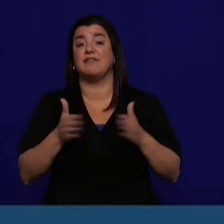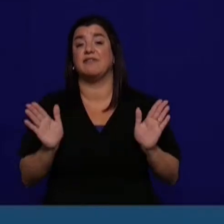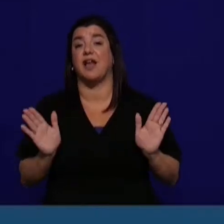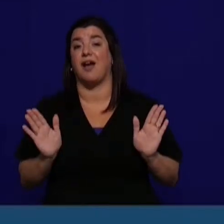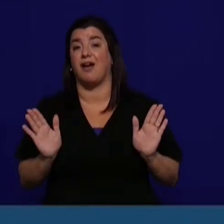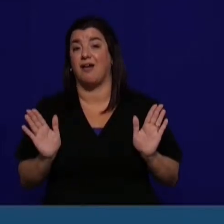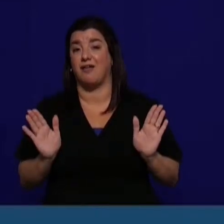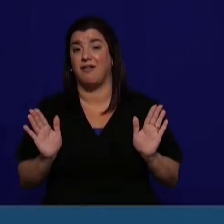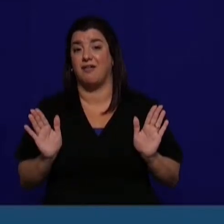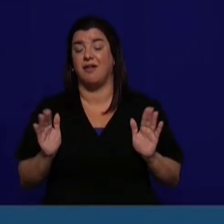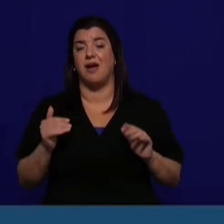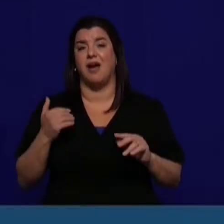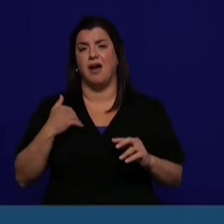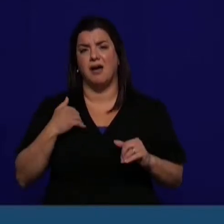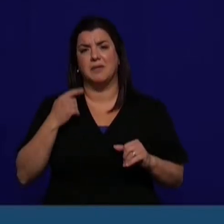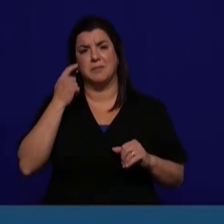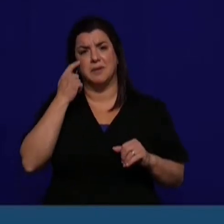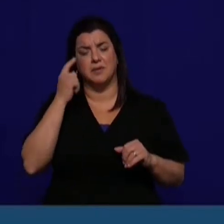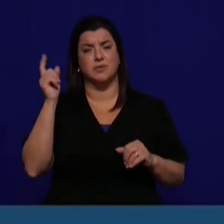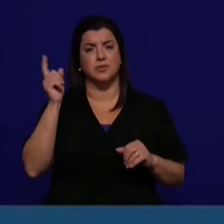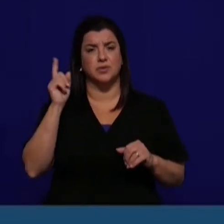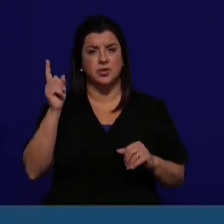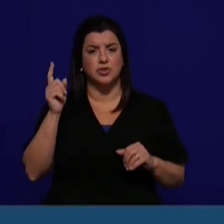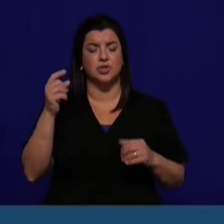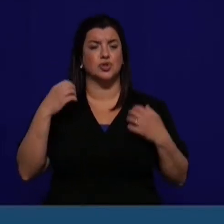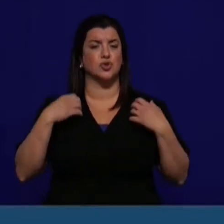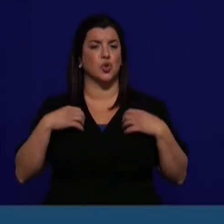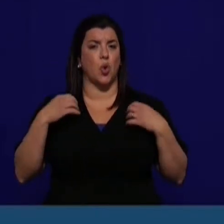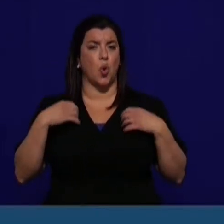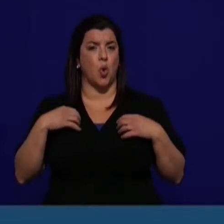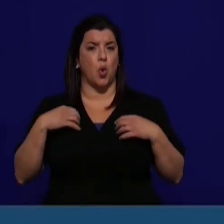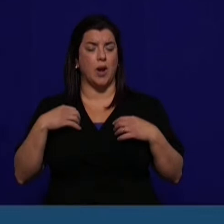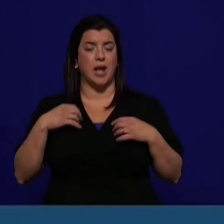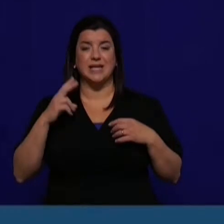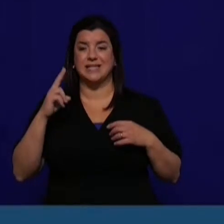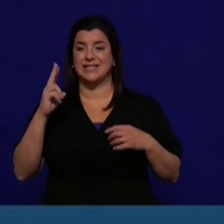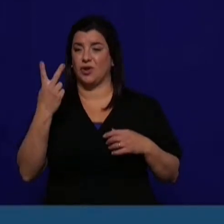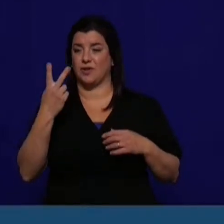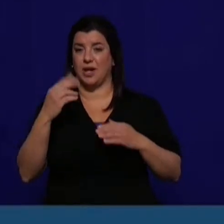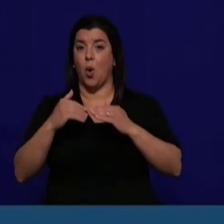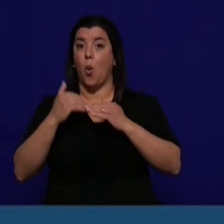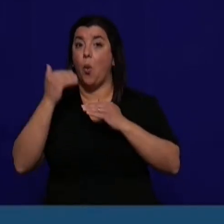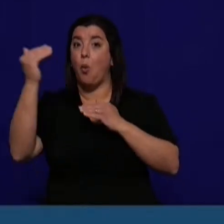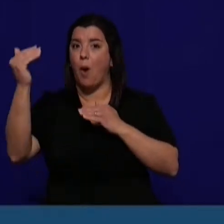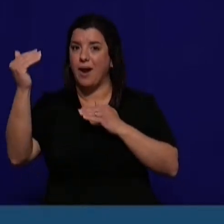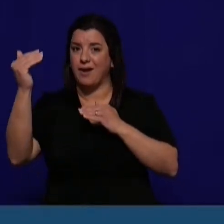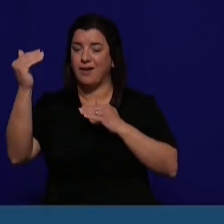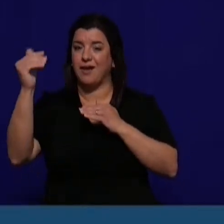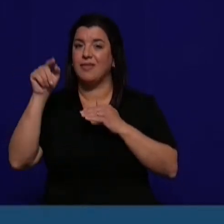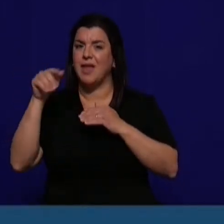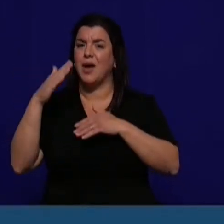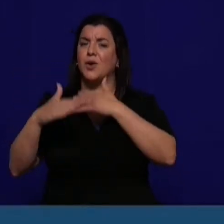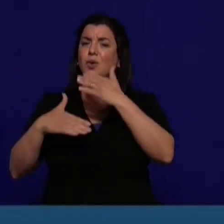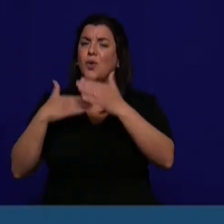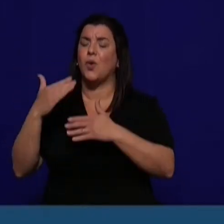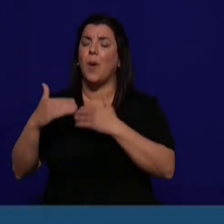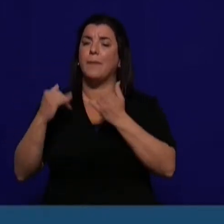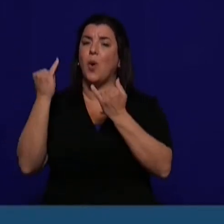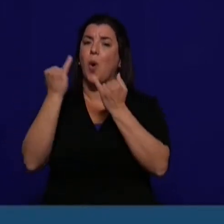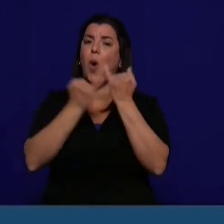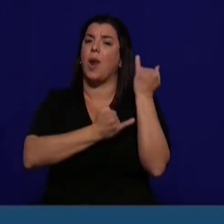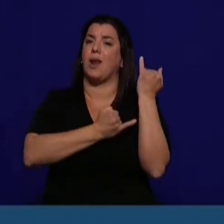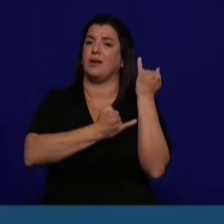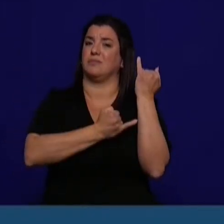aħna wkoll rajna li dawk il-skejjel li huma post-sekondarji dawn għandhom ikomplu bit-tagħlim tagħhom